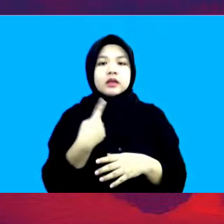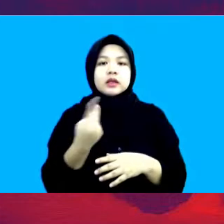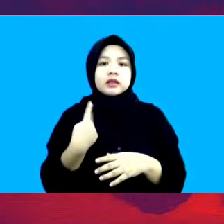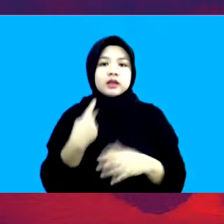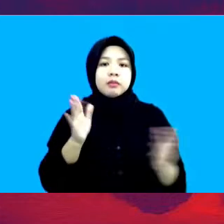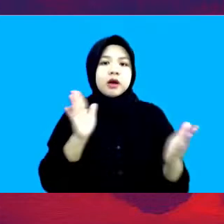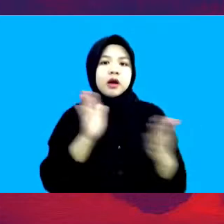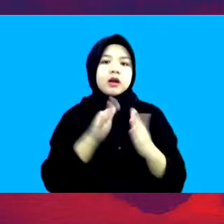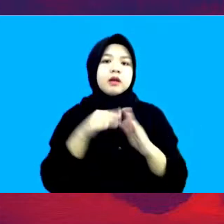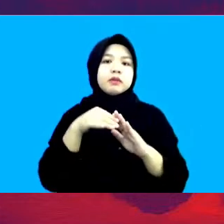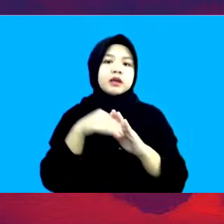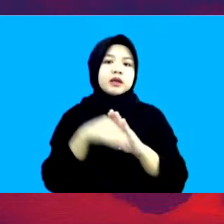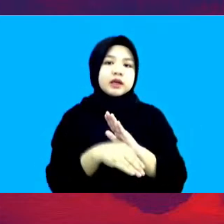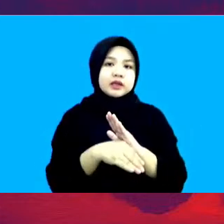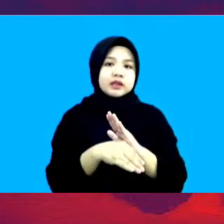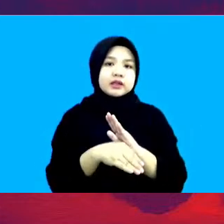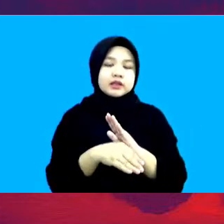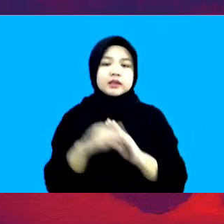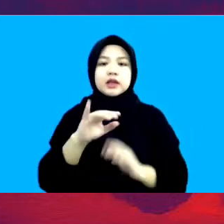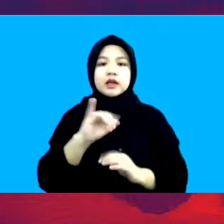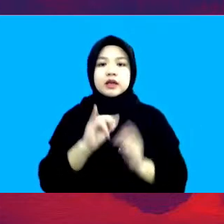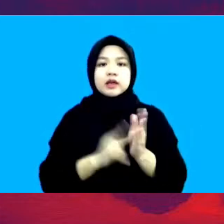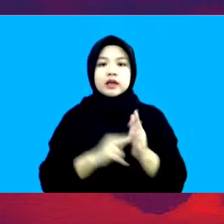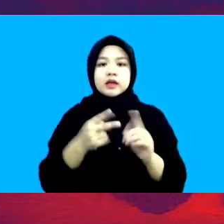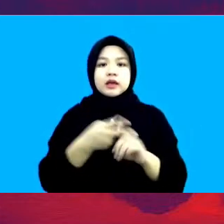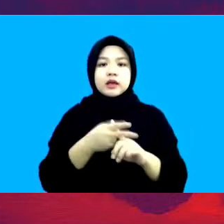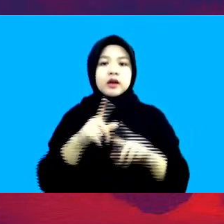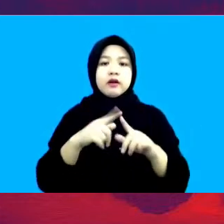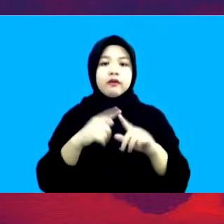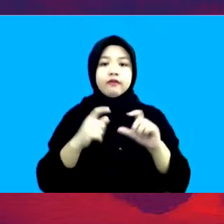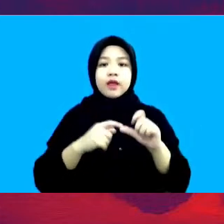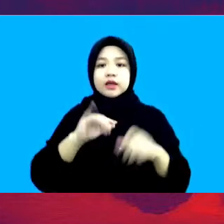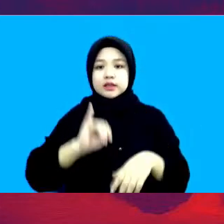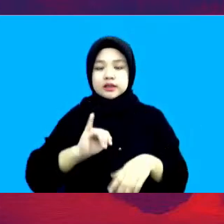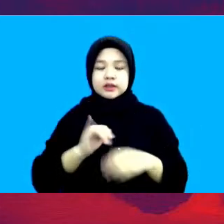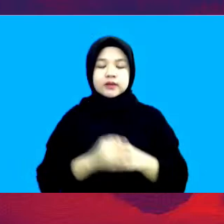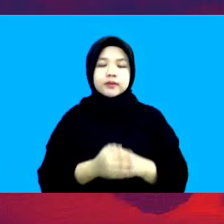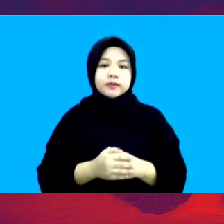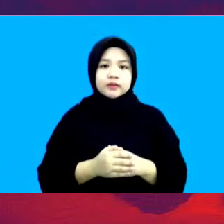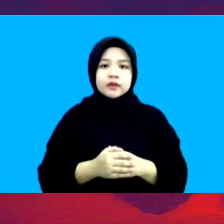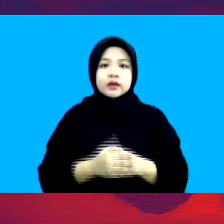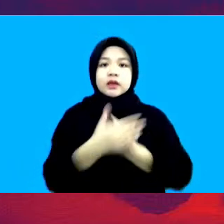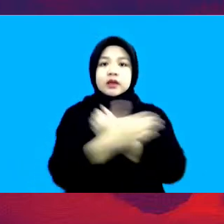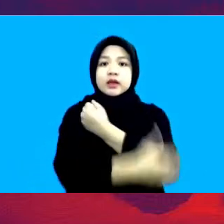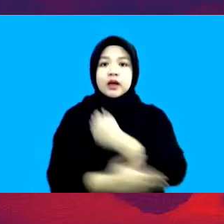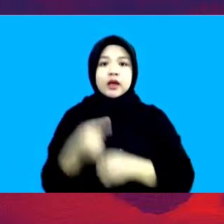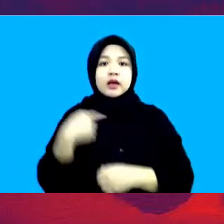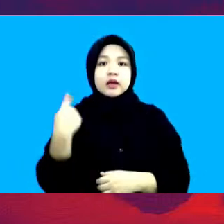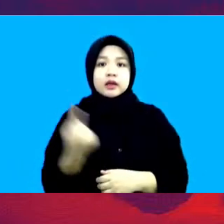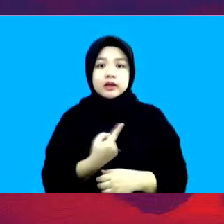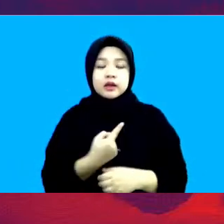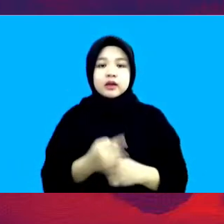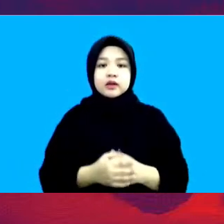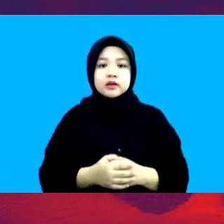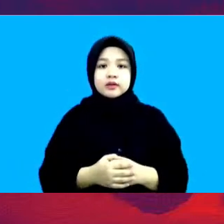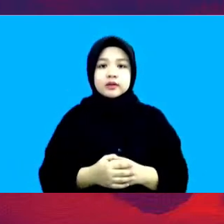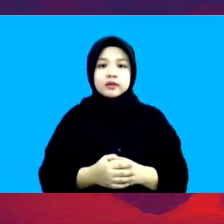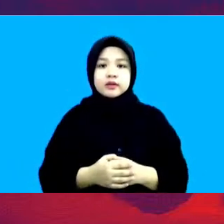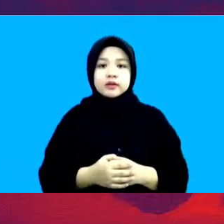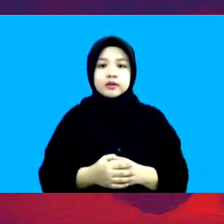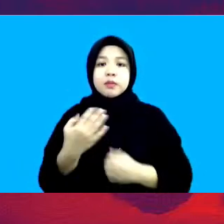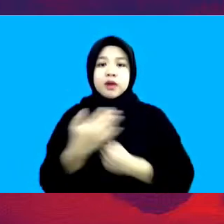of inflation. In several countries, next slide, several countries, especially